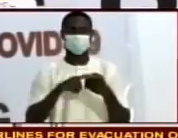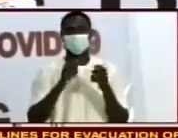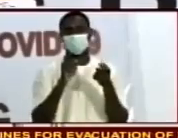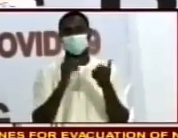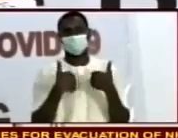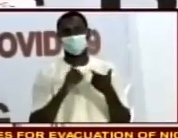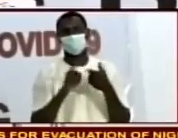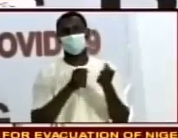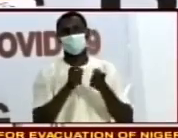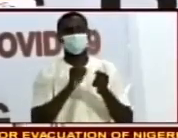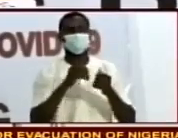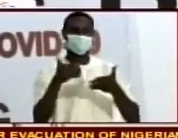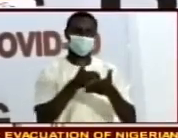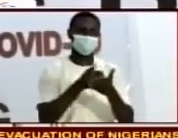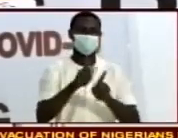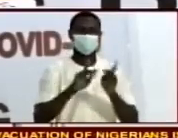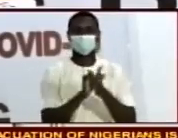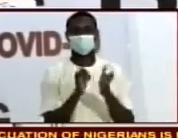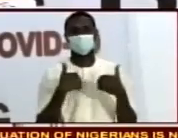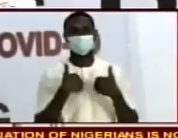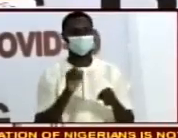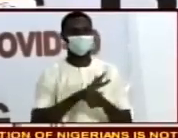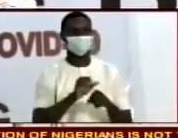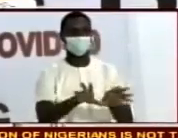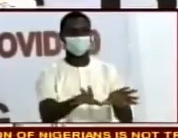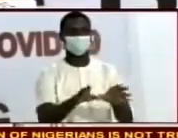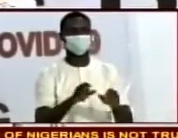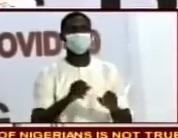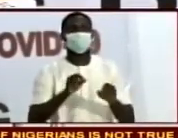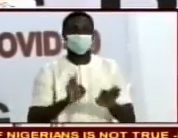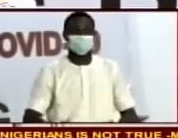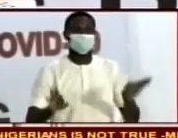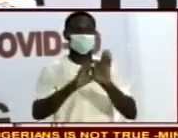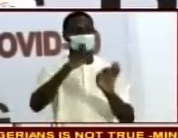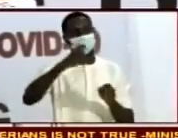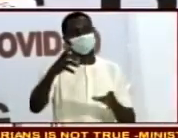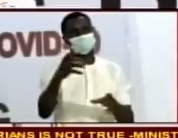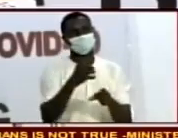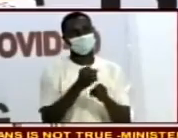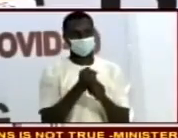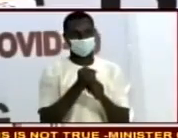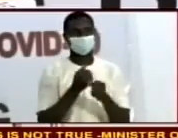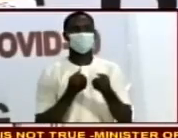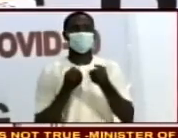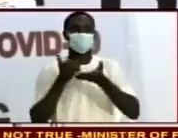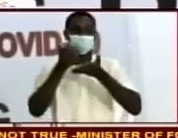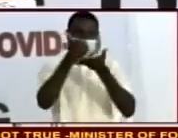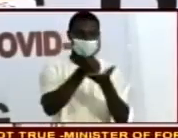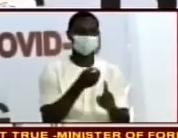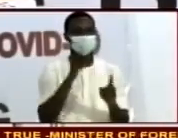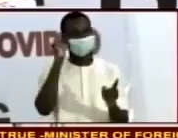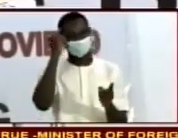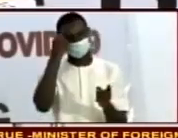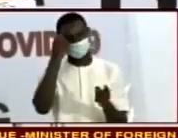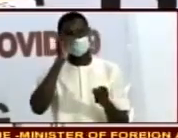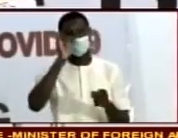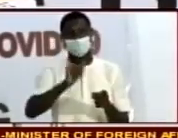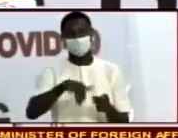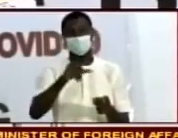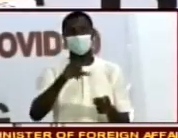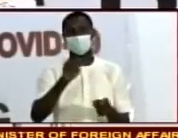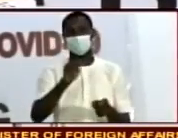do get help from the government in the design. There are standard designs, correct, and the NCDC